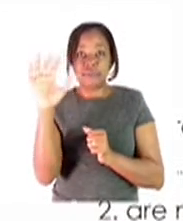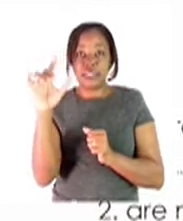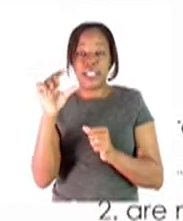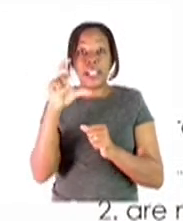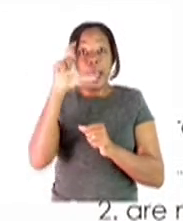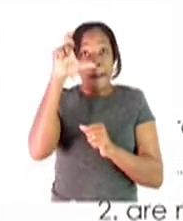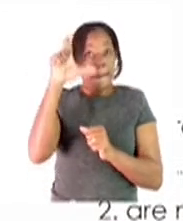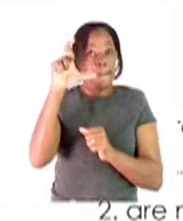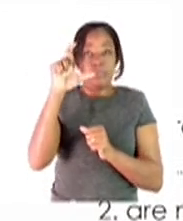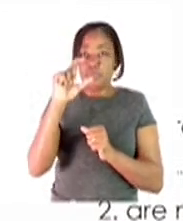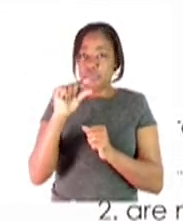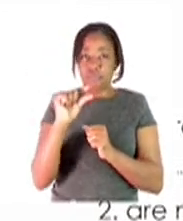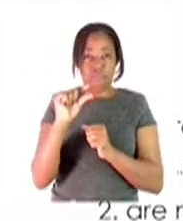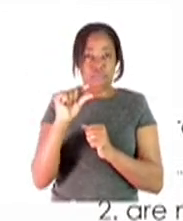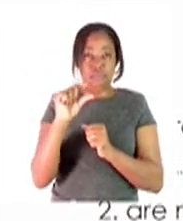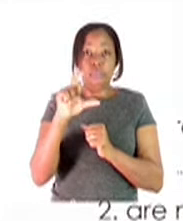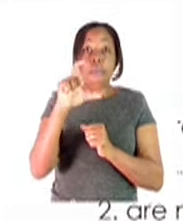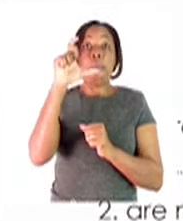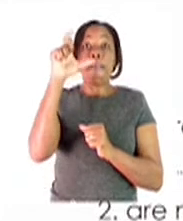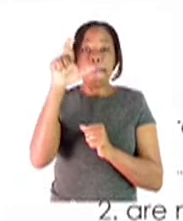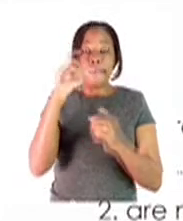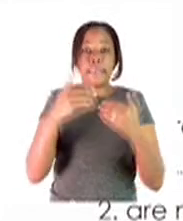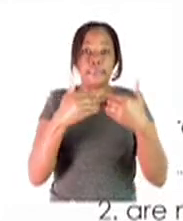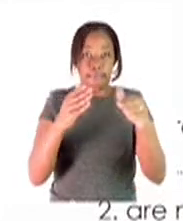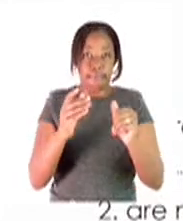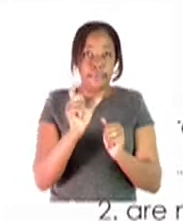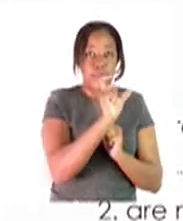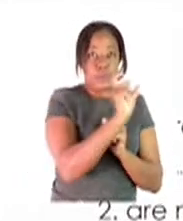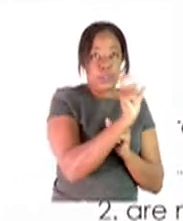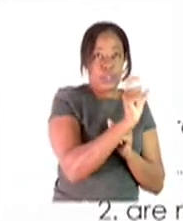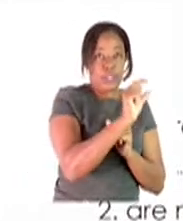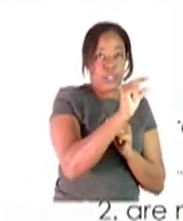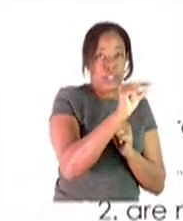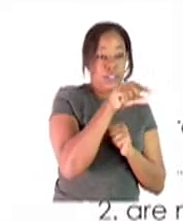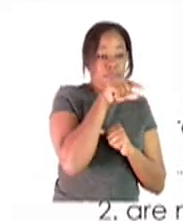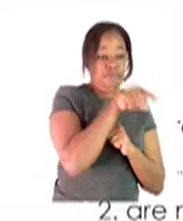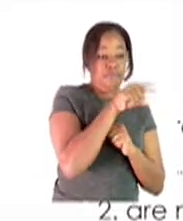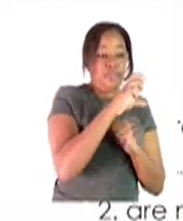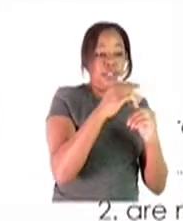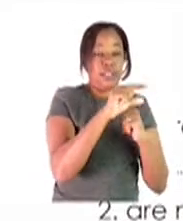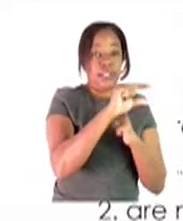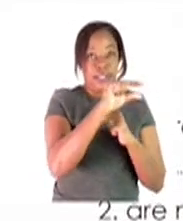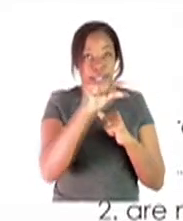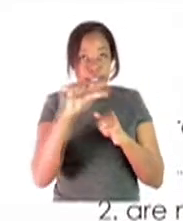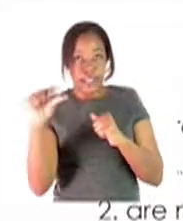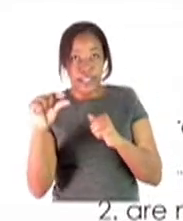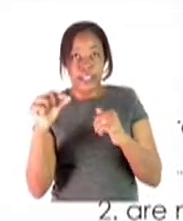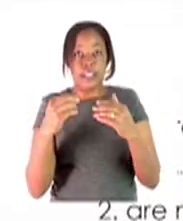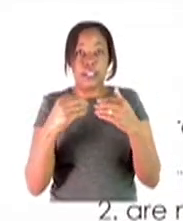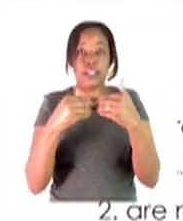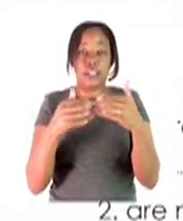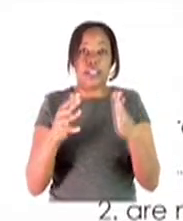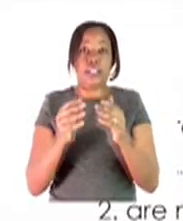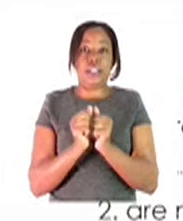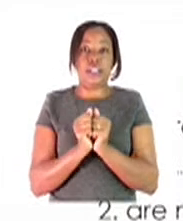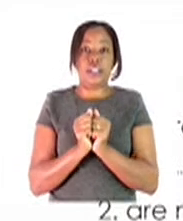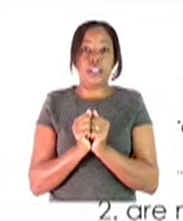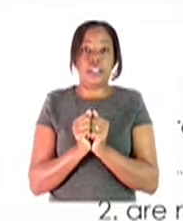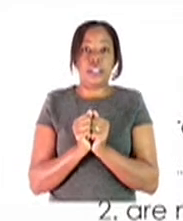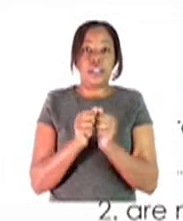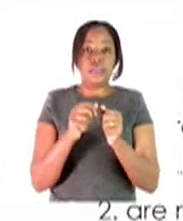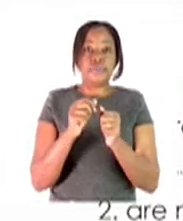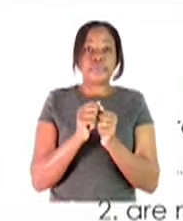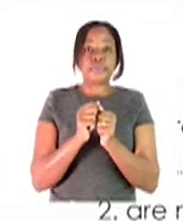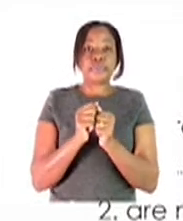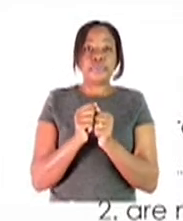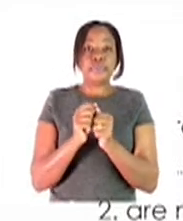will be the one to start the sentence. Are we together? Okay. So let's read the first one. And remember